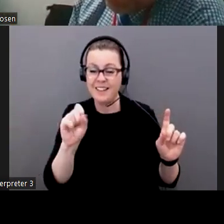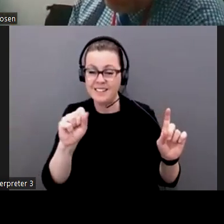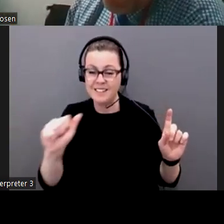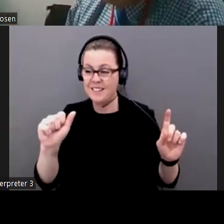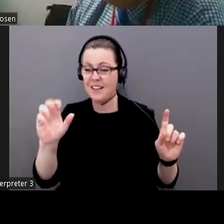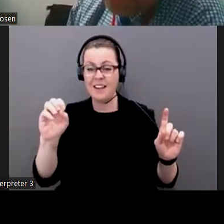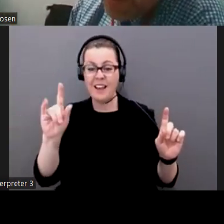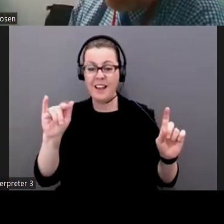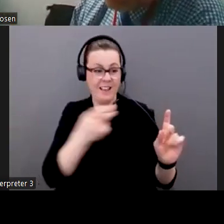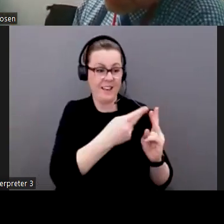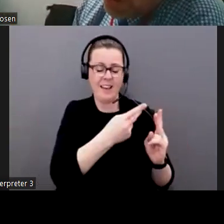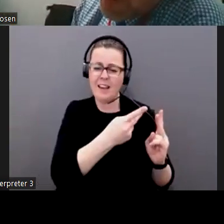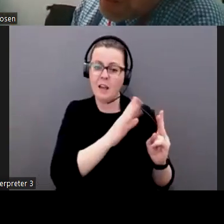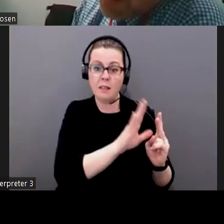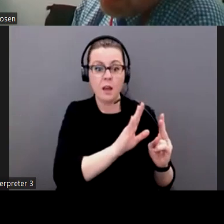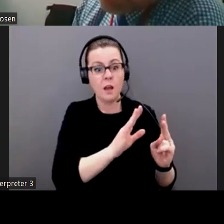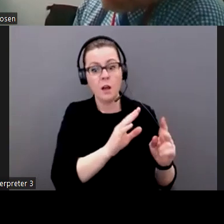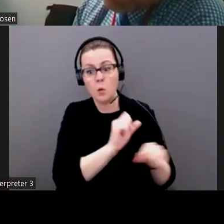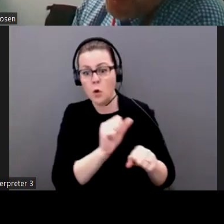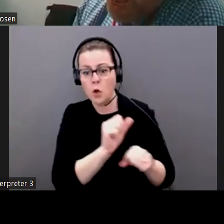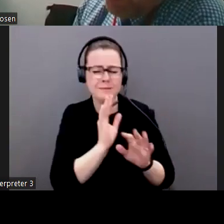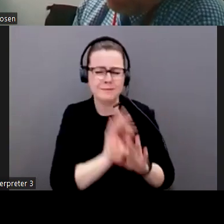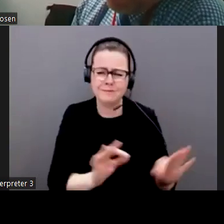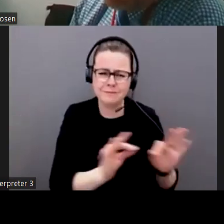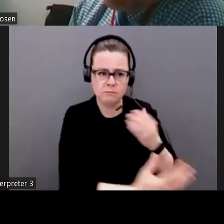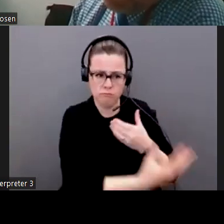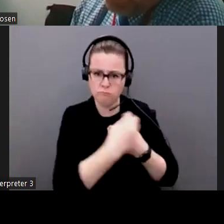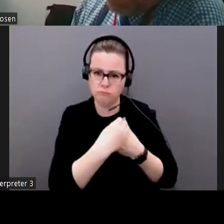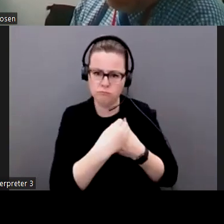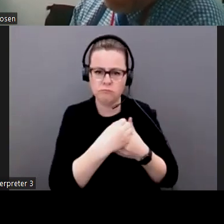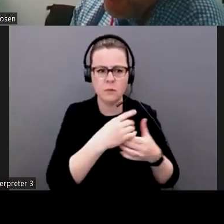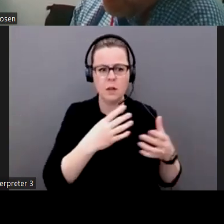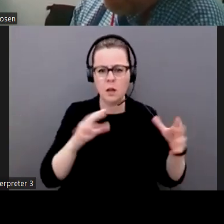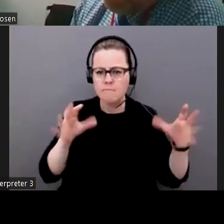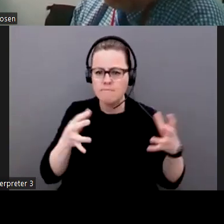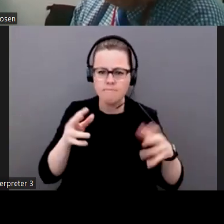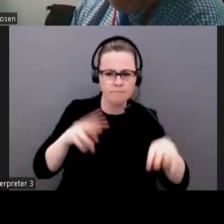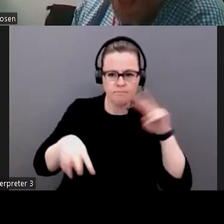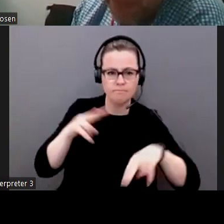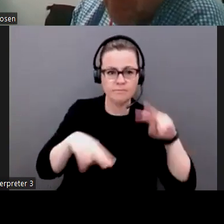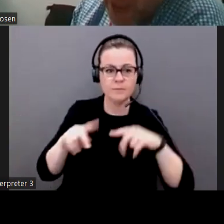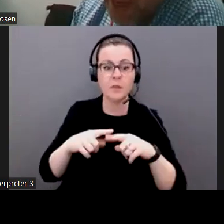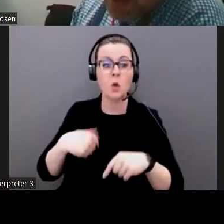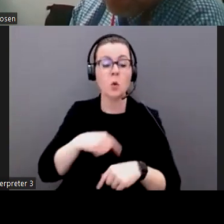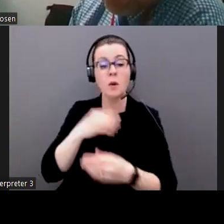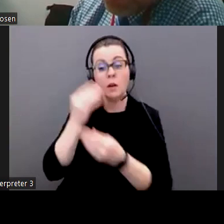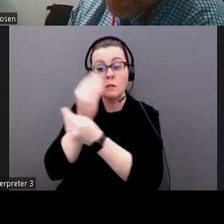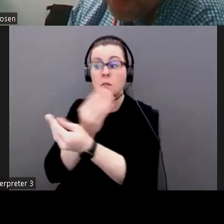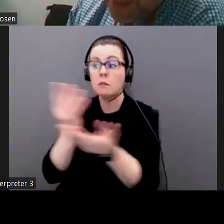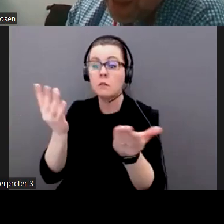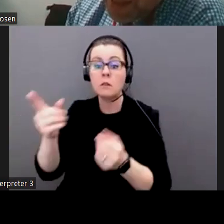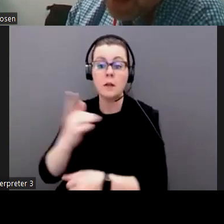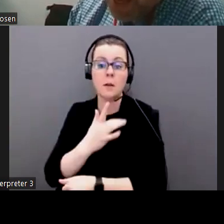We notify patient services. This is in our hospital, our pathway